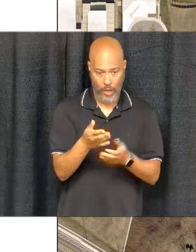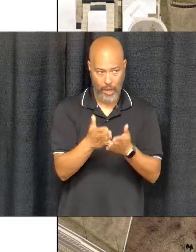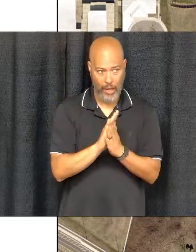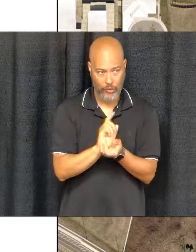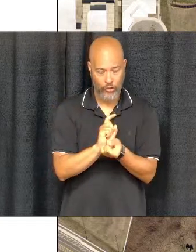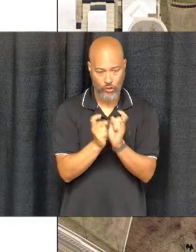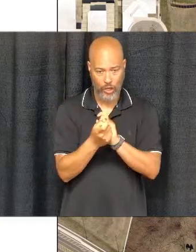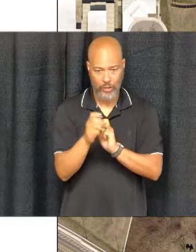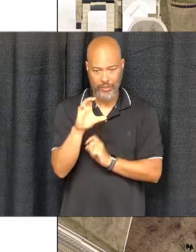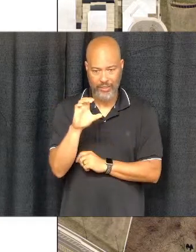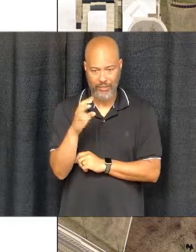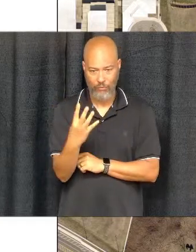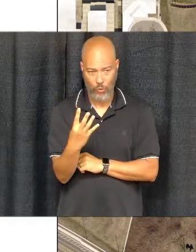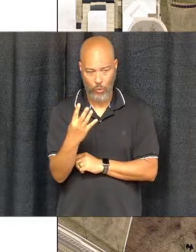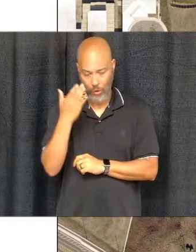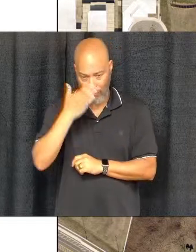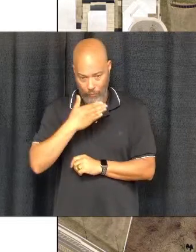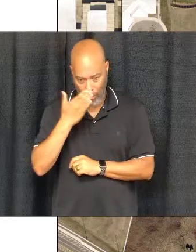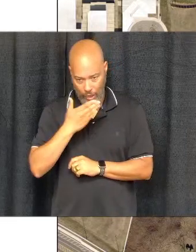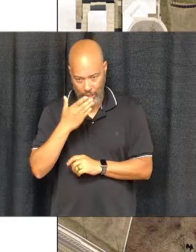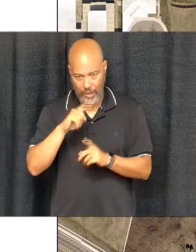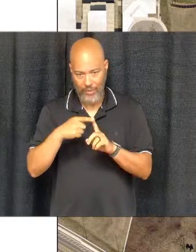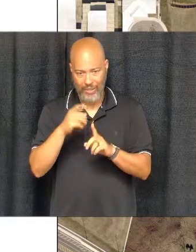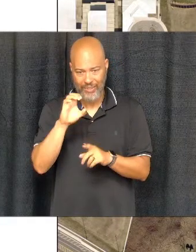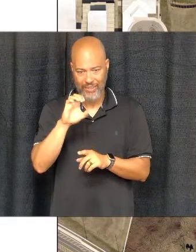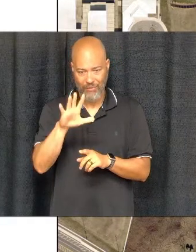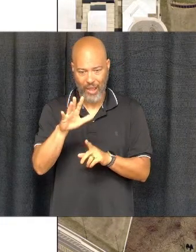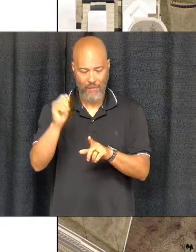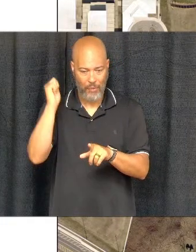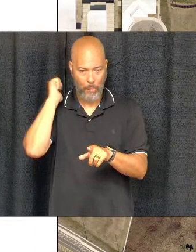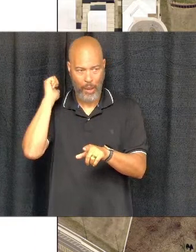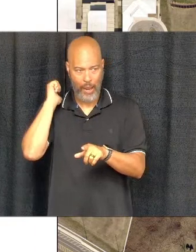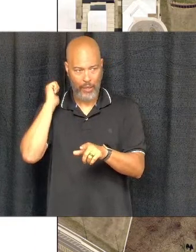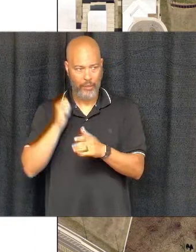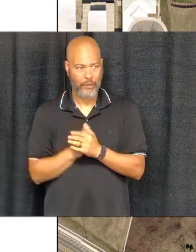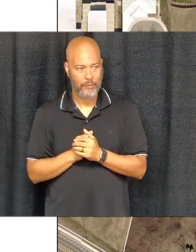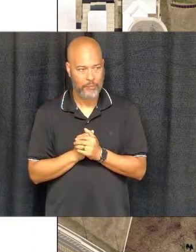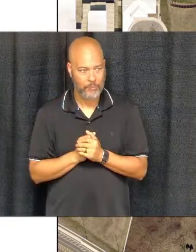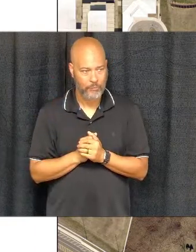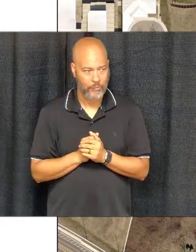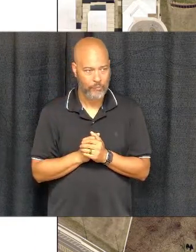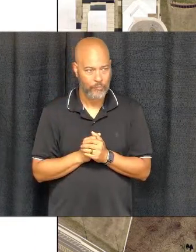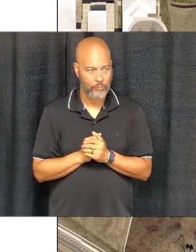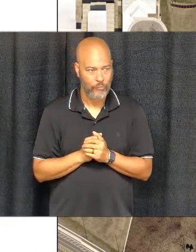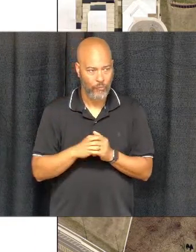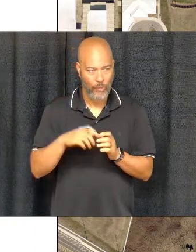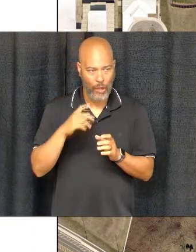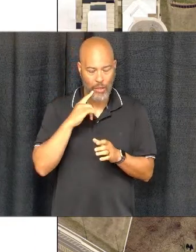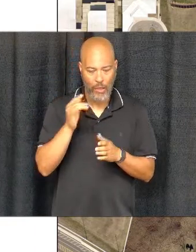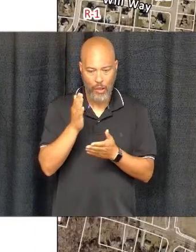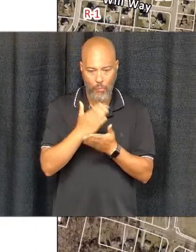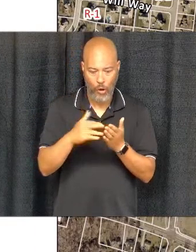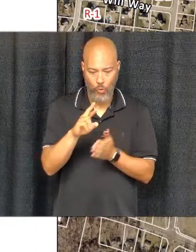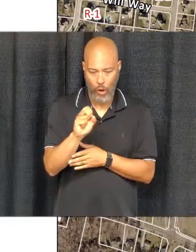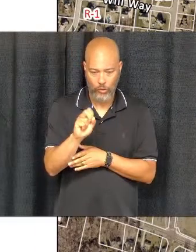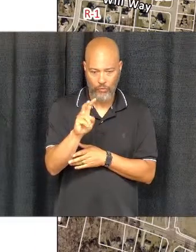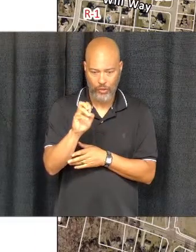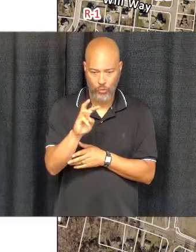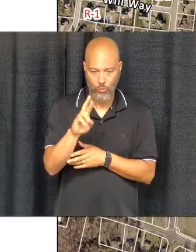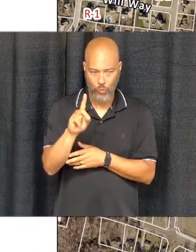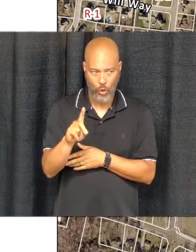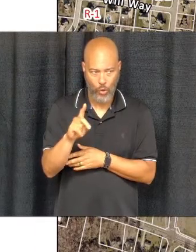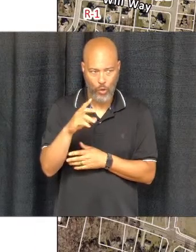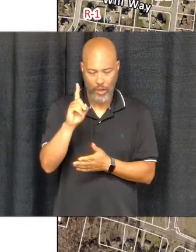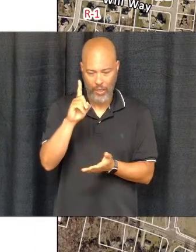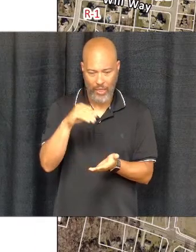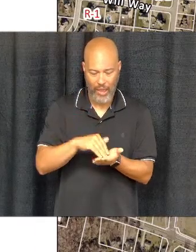requesting to go to C4 in the front and C5 in the back. The tract fronts the north frontage of Rossview Road, approximately